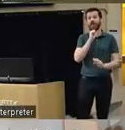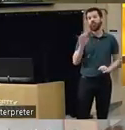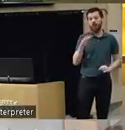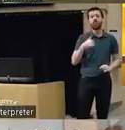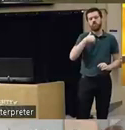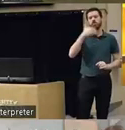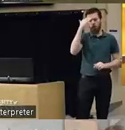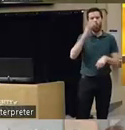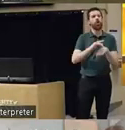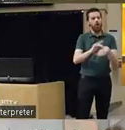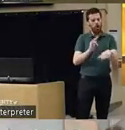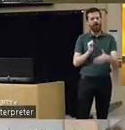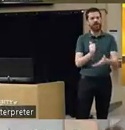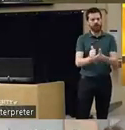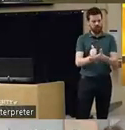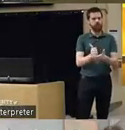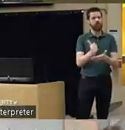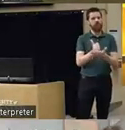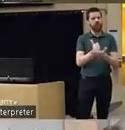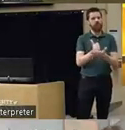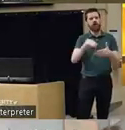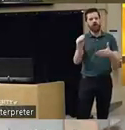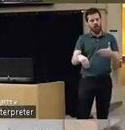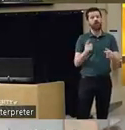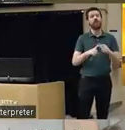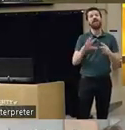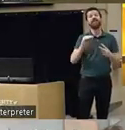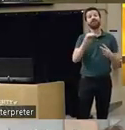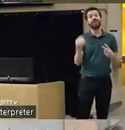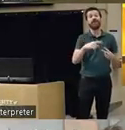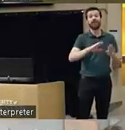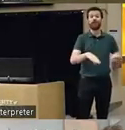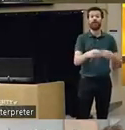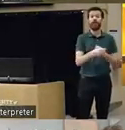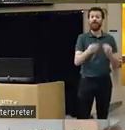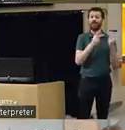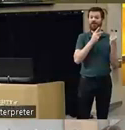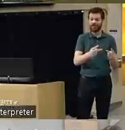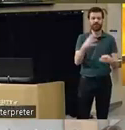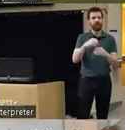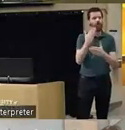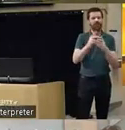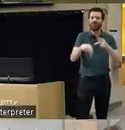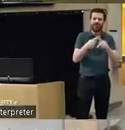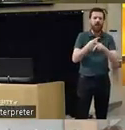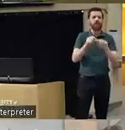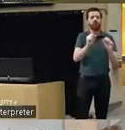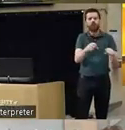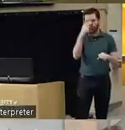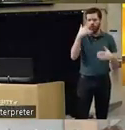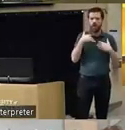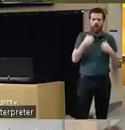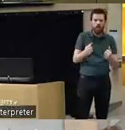intervention improves outcomes. We also know that 50% of pediatric office visits involve some form of, you know, potential mental health